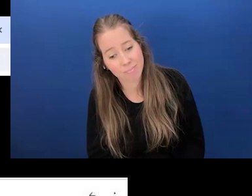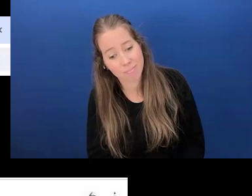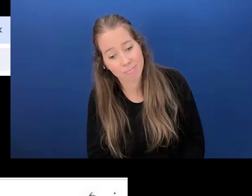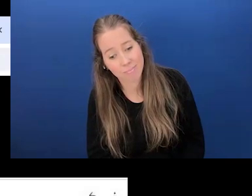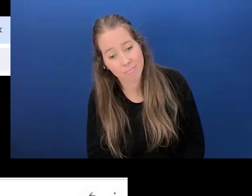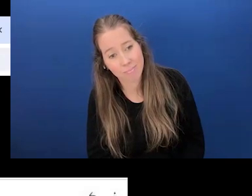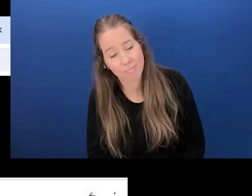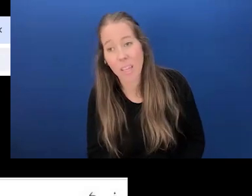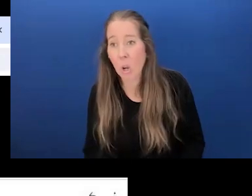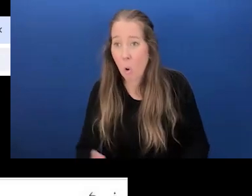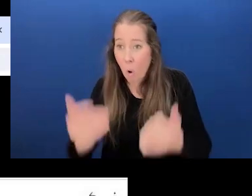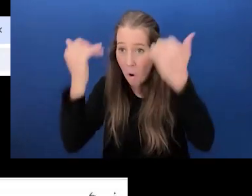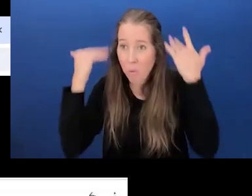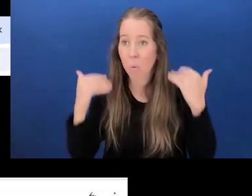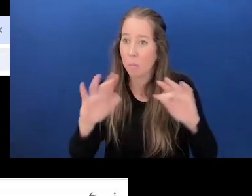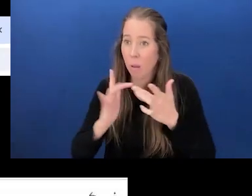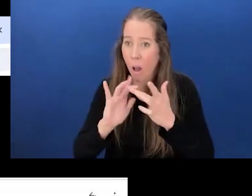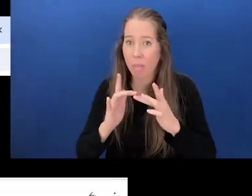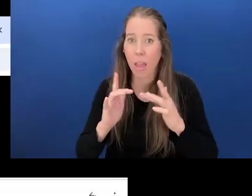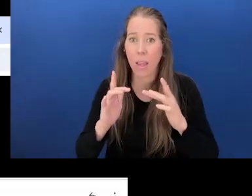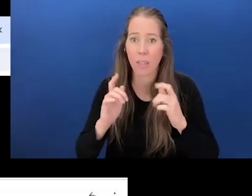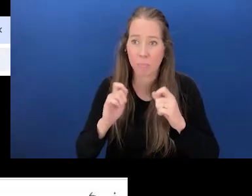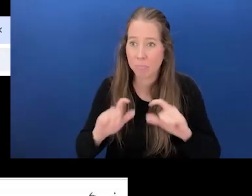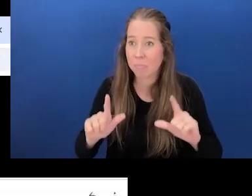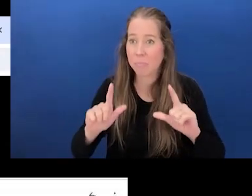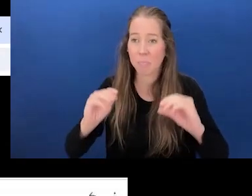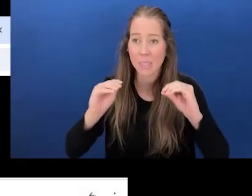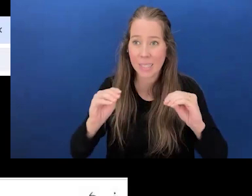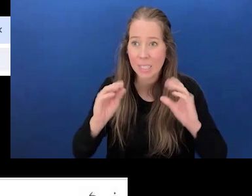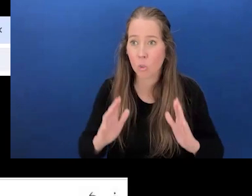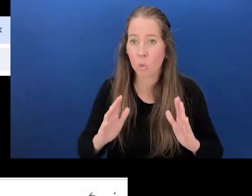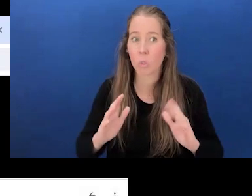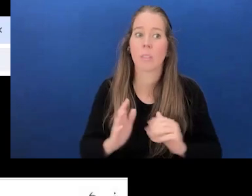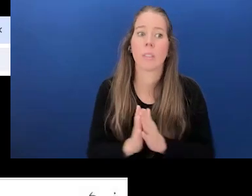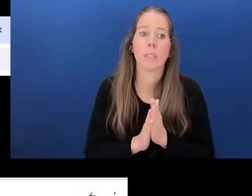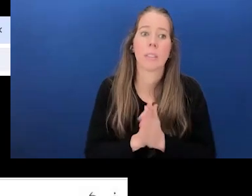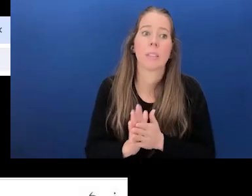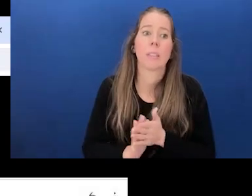overwhelmed online instructor, my first